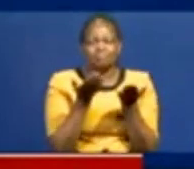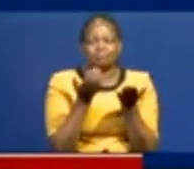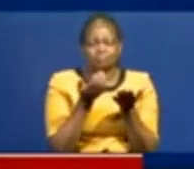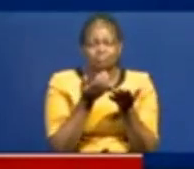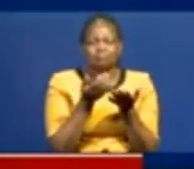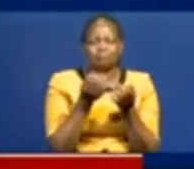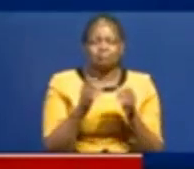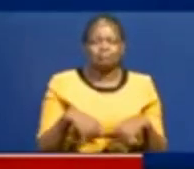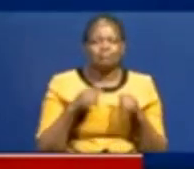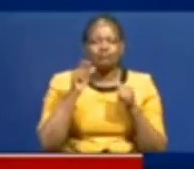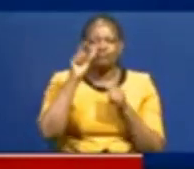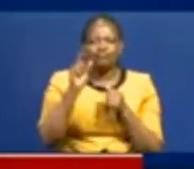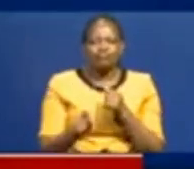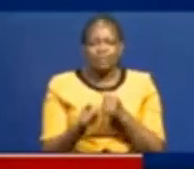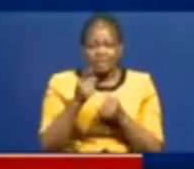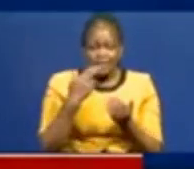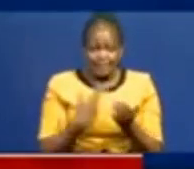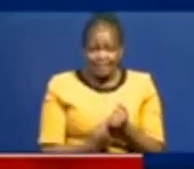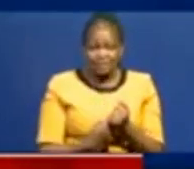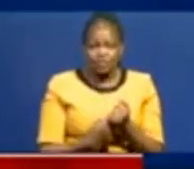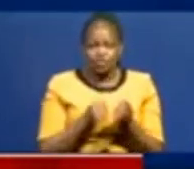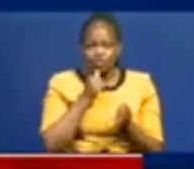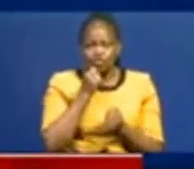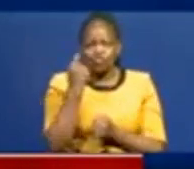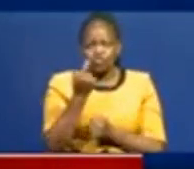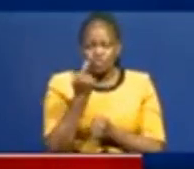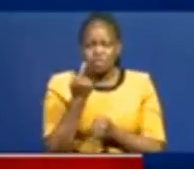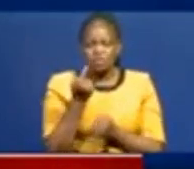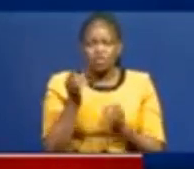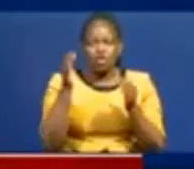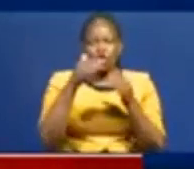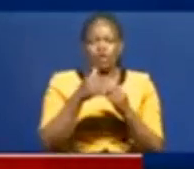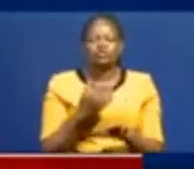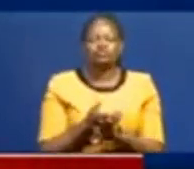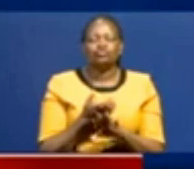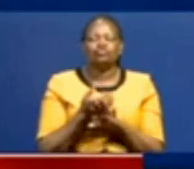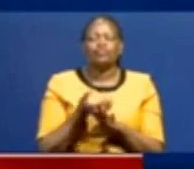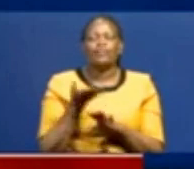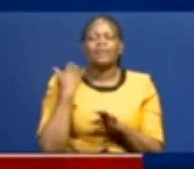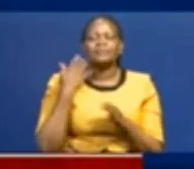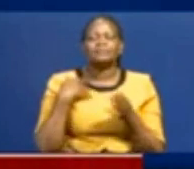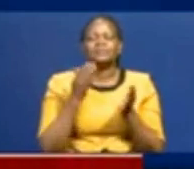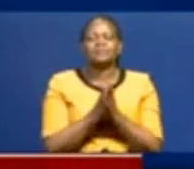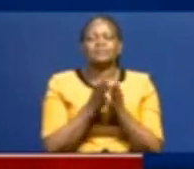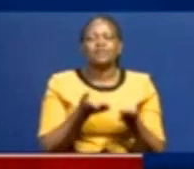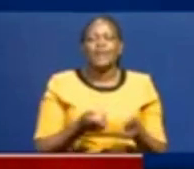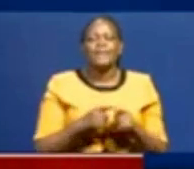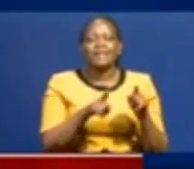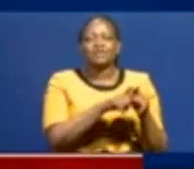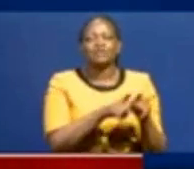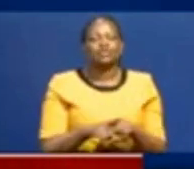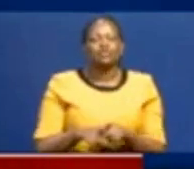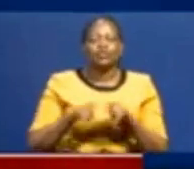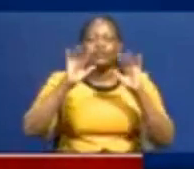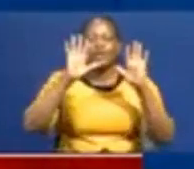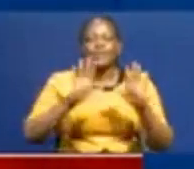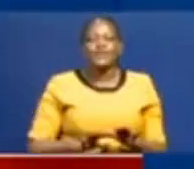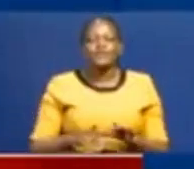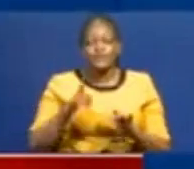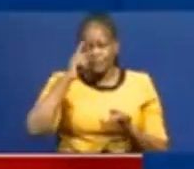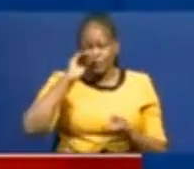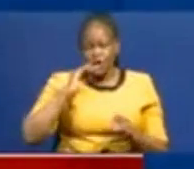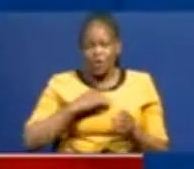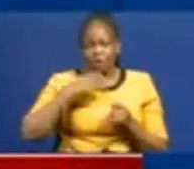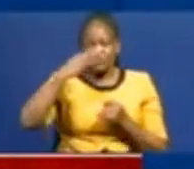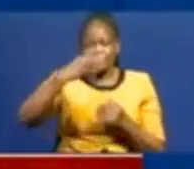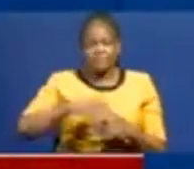the continent. This partnership is not only a cornerstone of our past and present, but it is also crucial for our